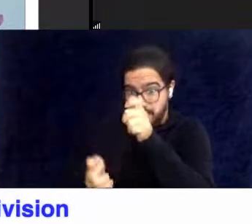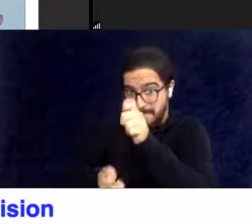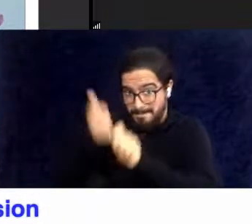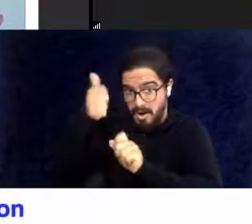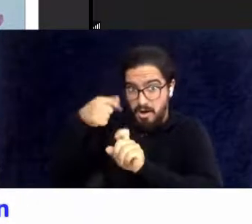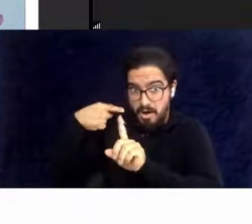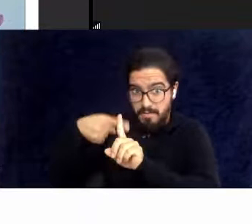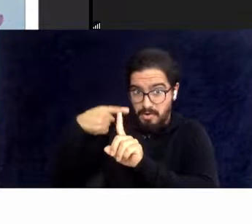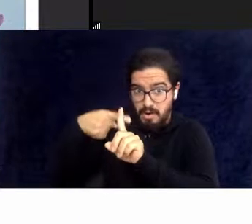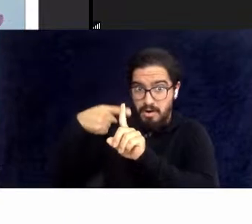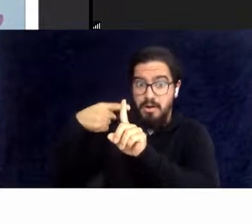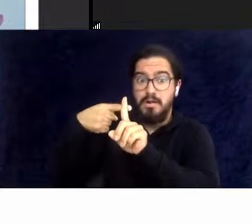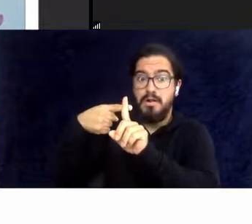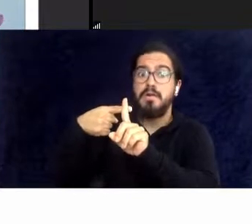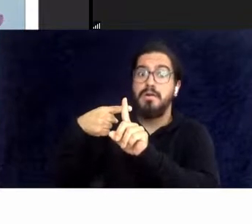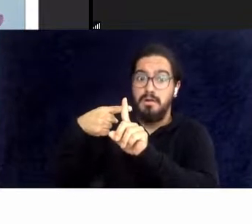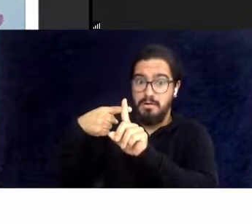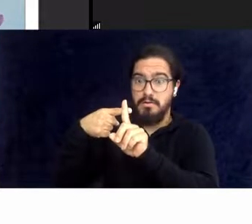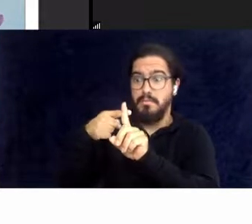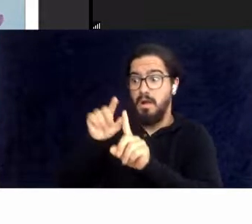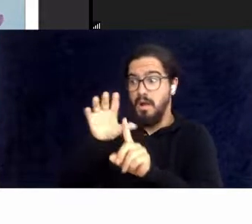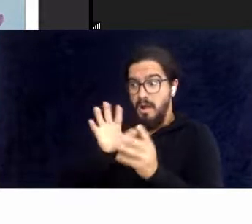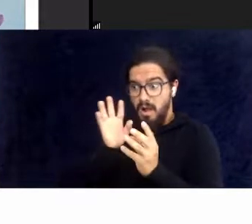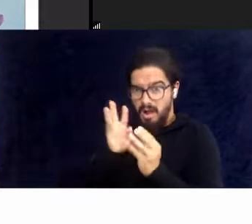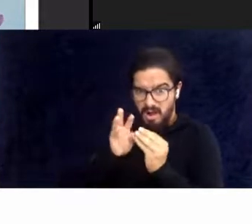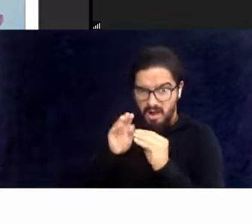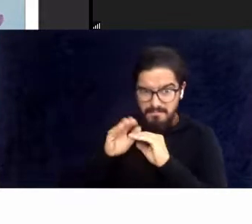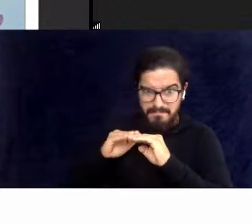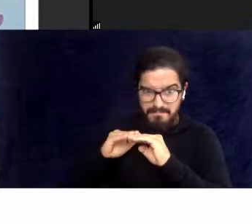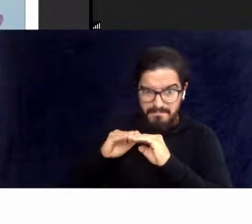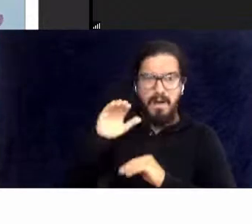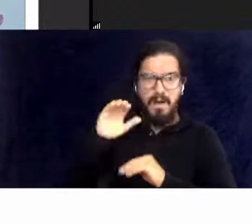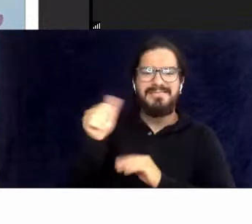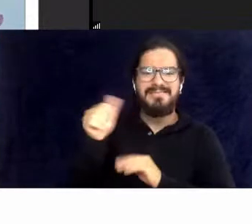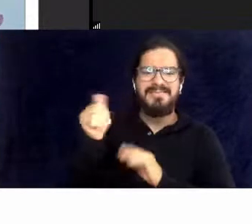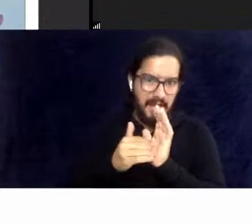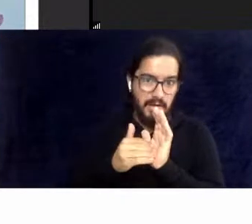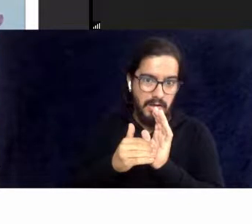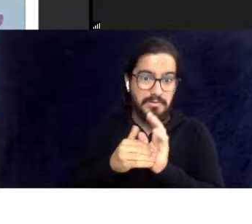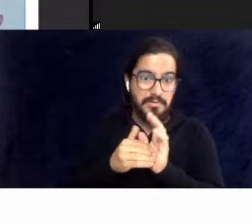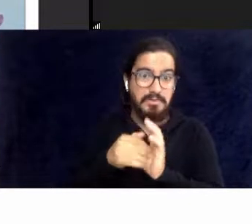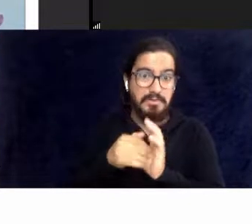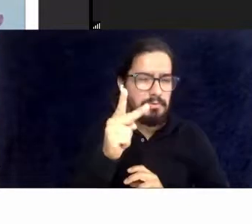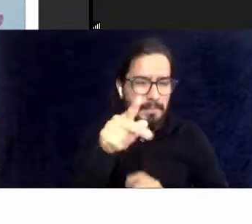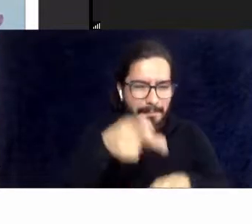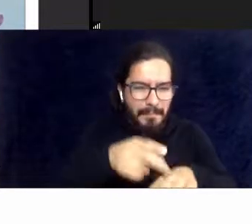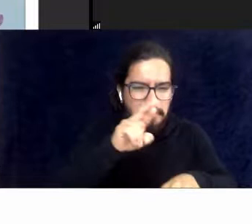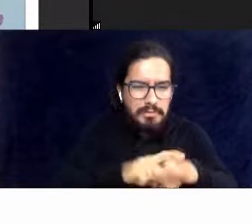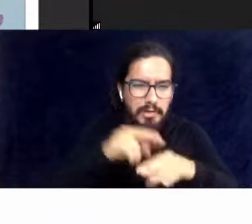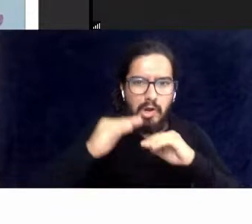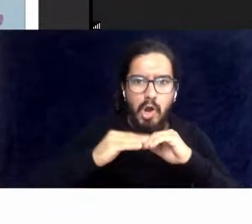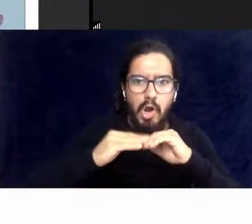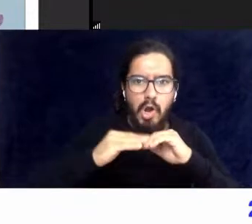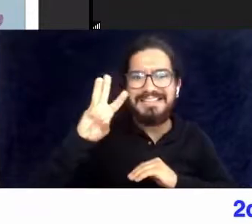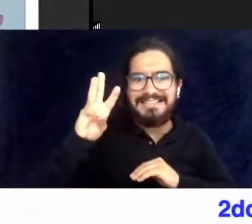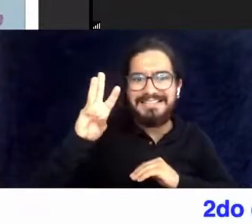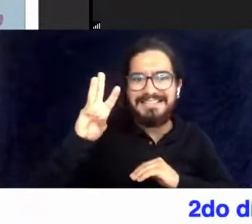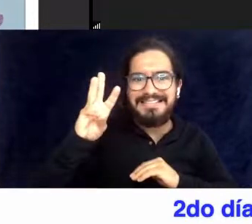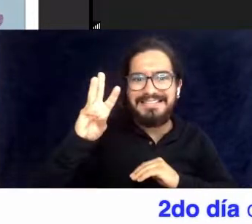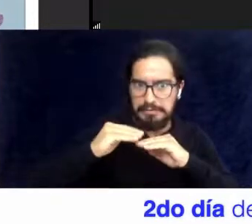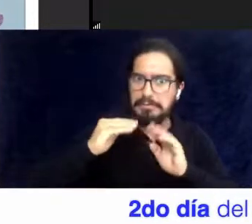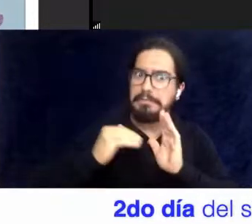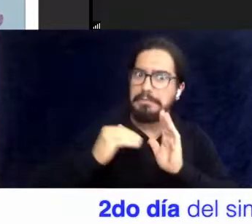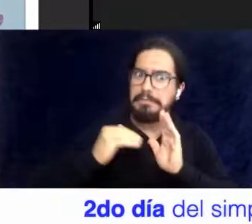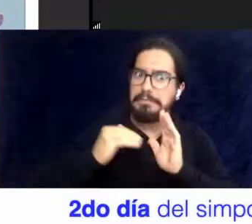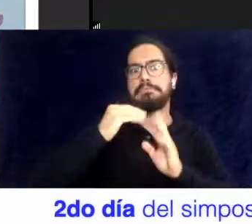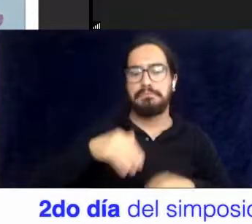over 10,000. We see here Puerto Rico, over 60,000, and persons there would know these figures very well,